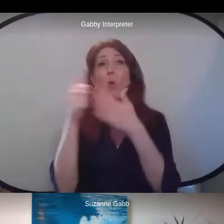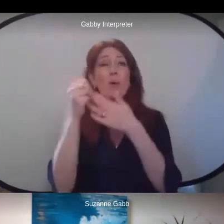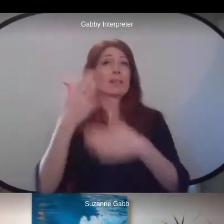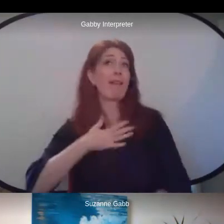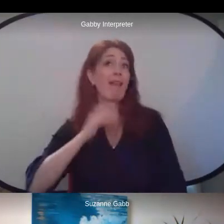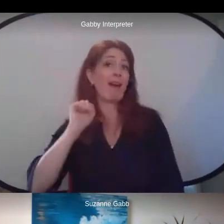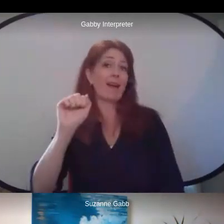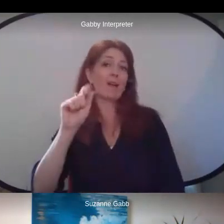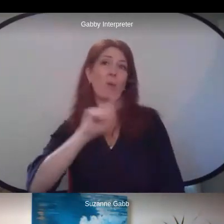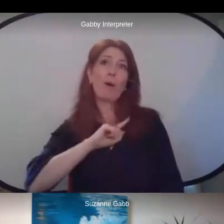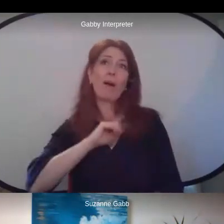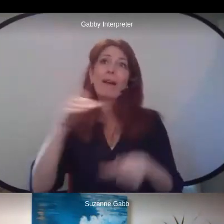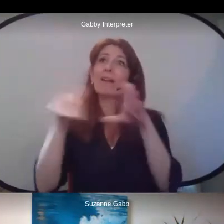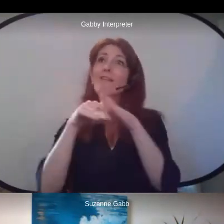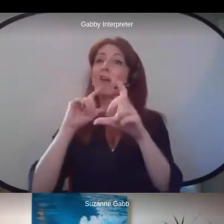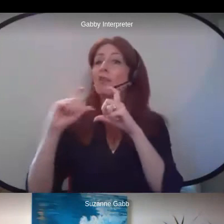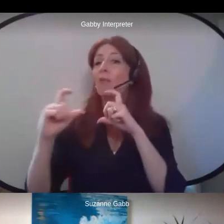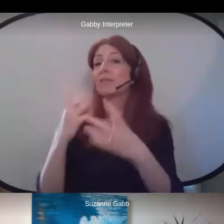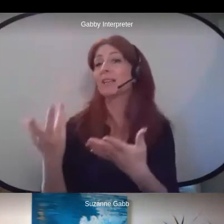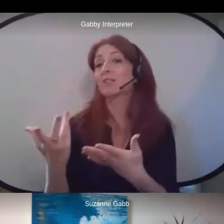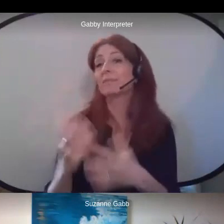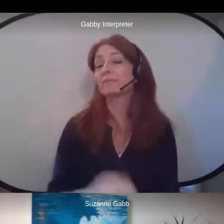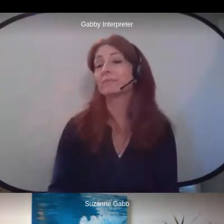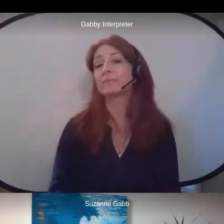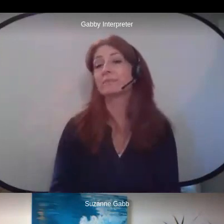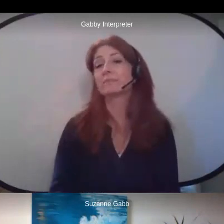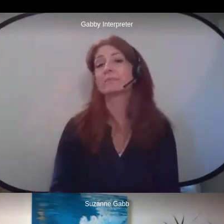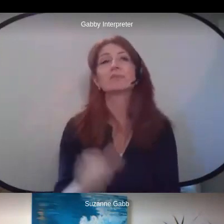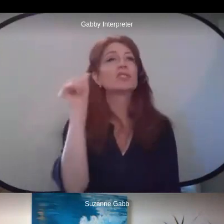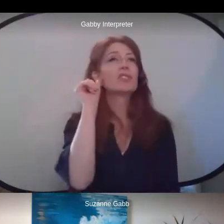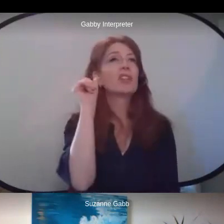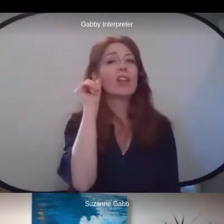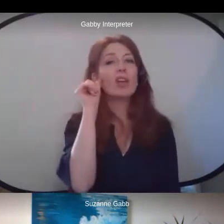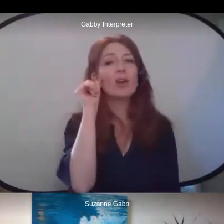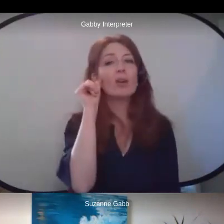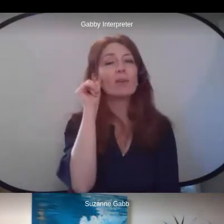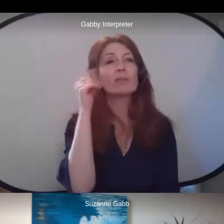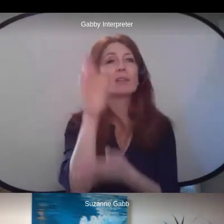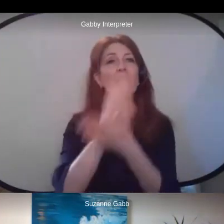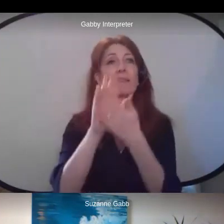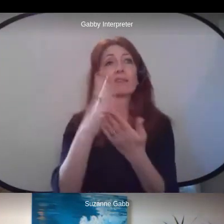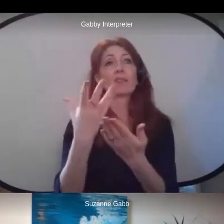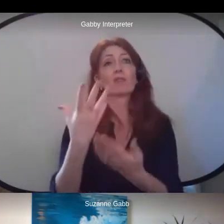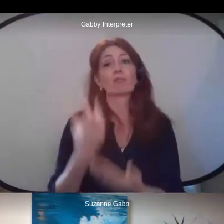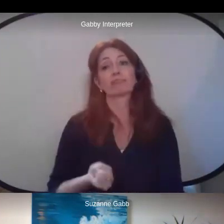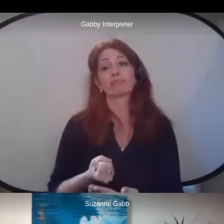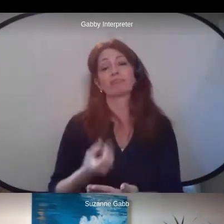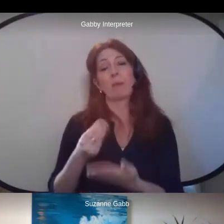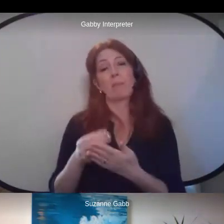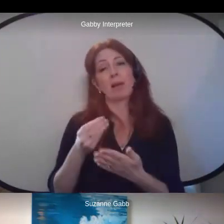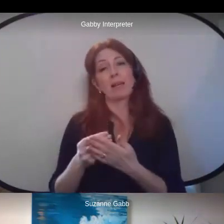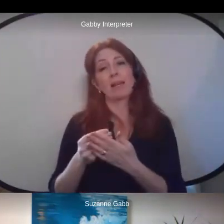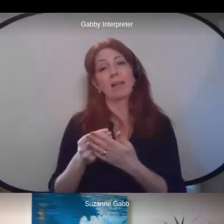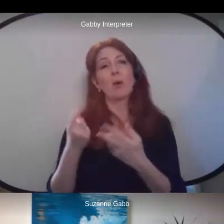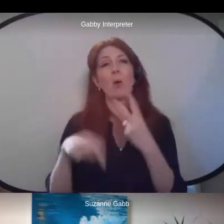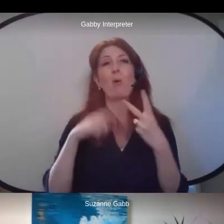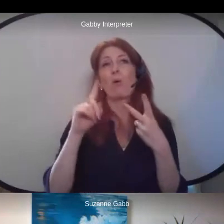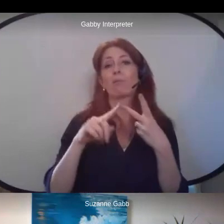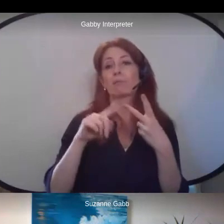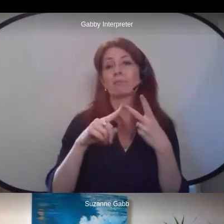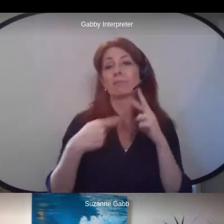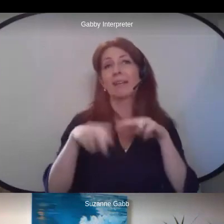conversation. They know that the only way really to, you know, whether it's a return on investment for them, or, you know, the very fact that they are, they